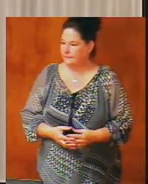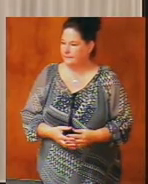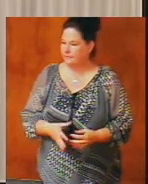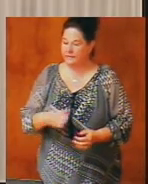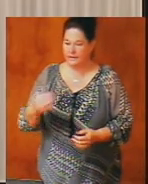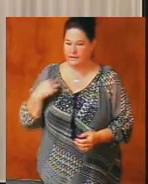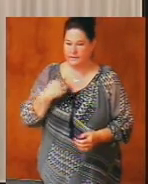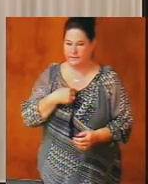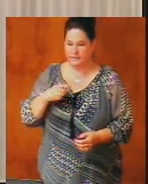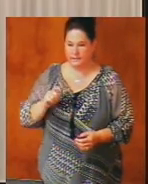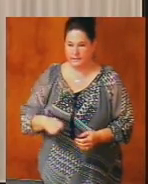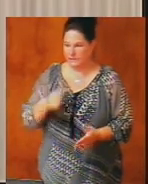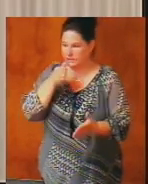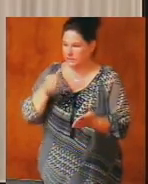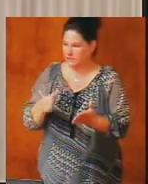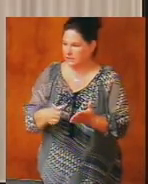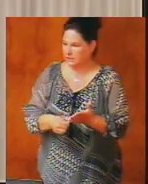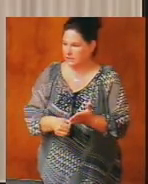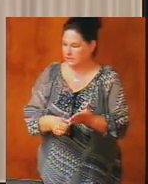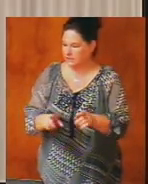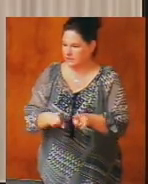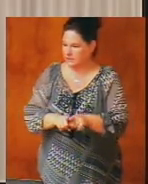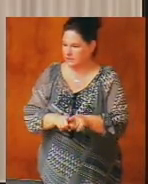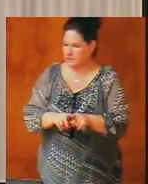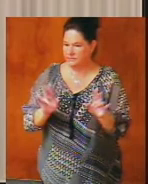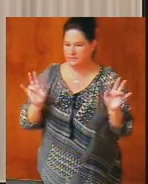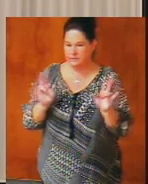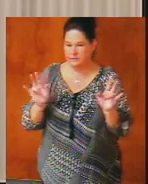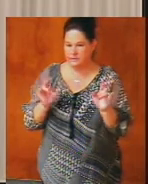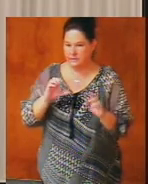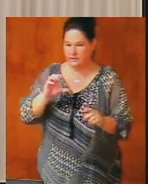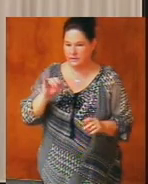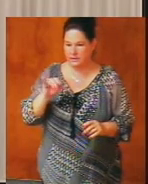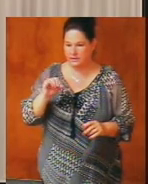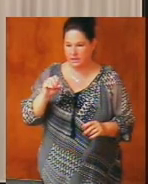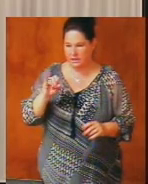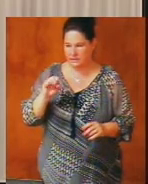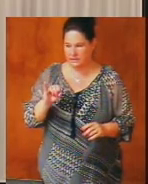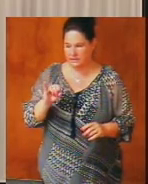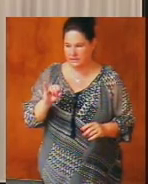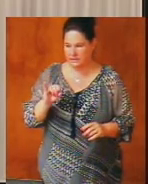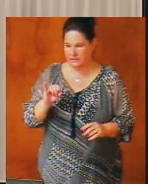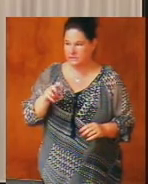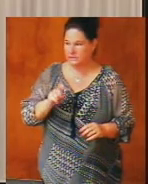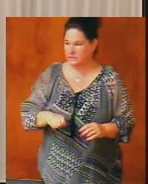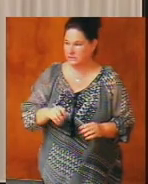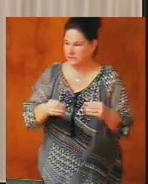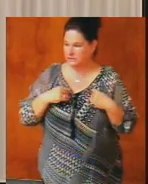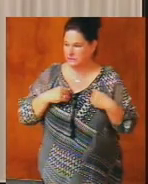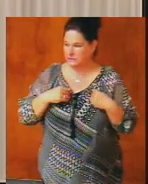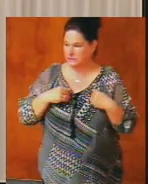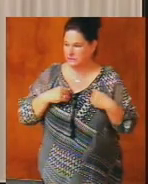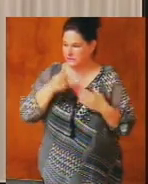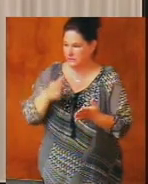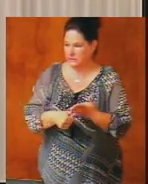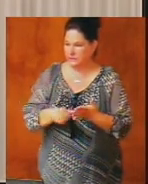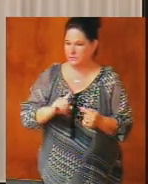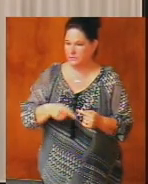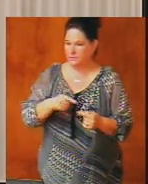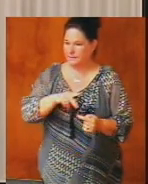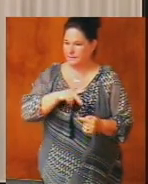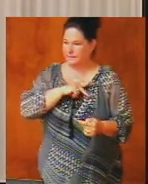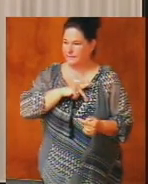And we need this letter, just as the saints in Colossae needed this letter when